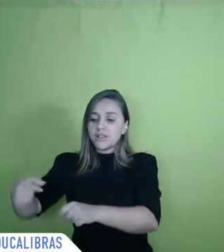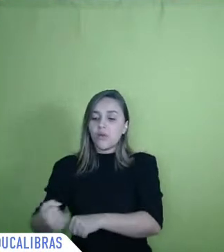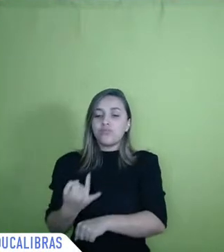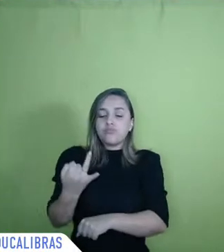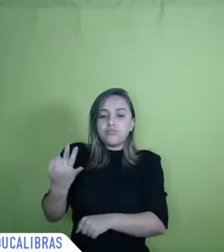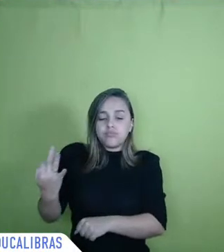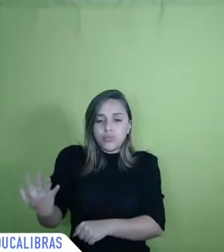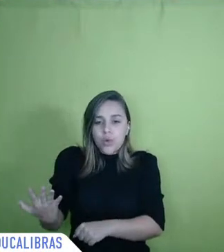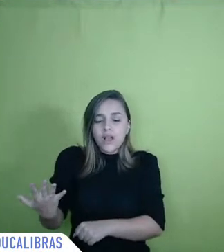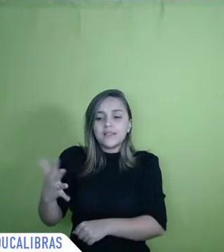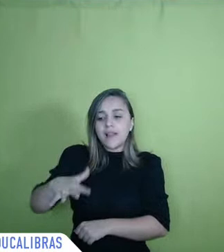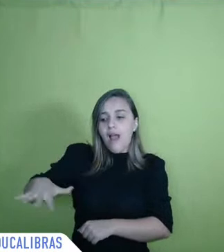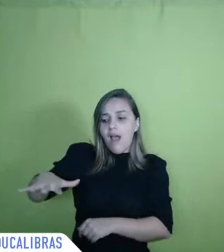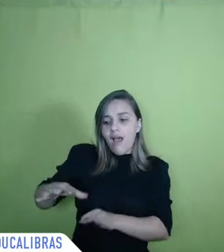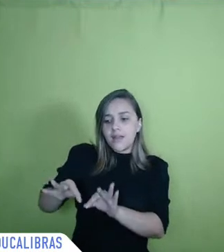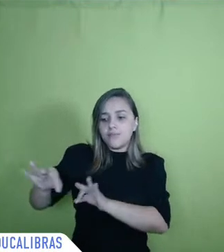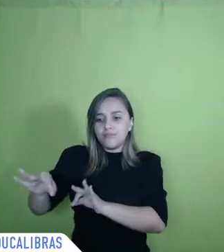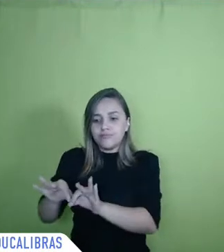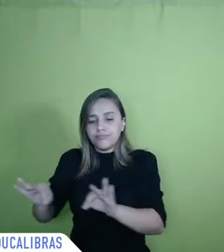a population